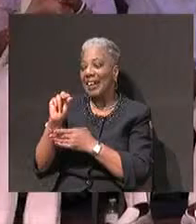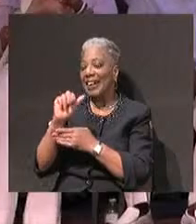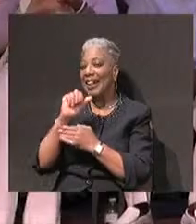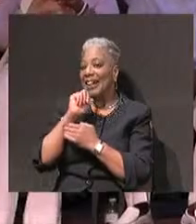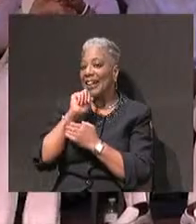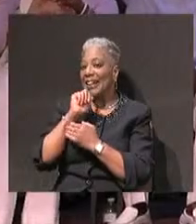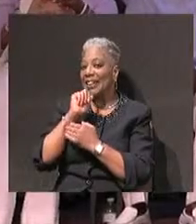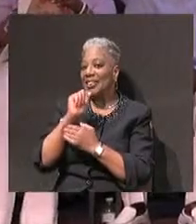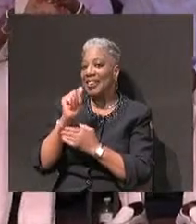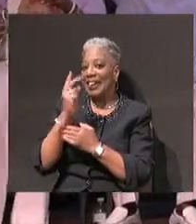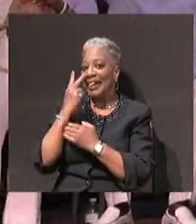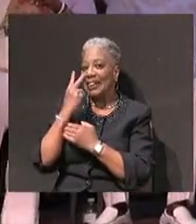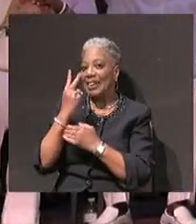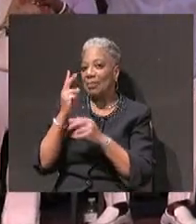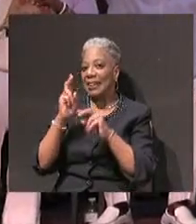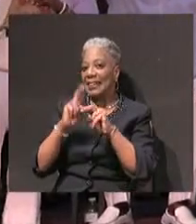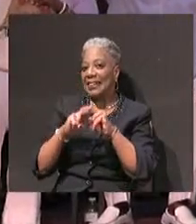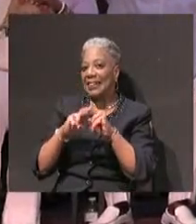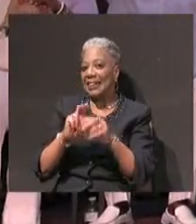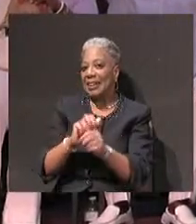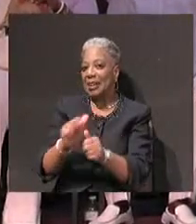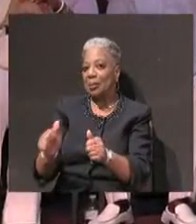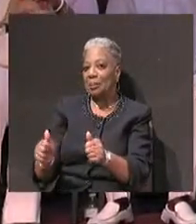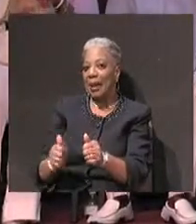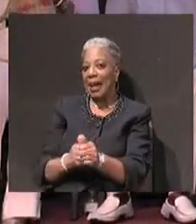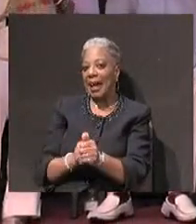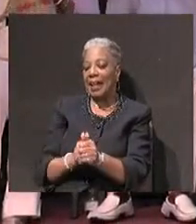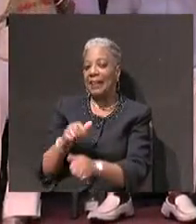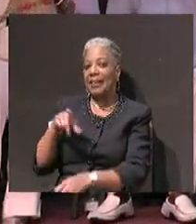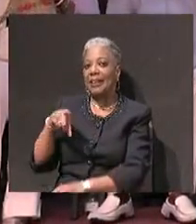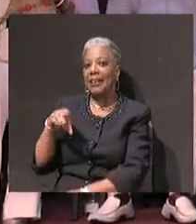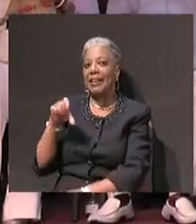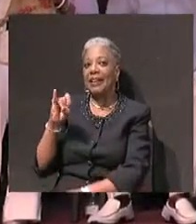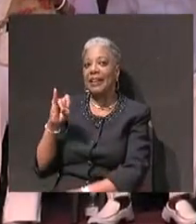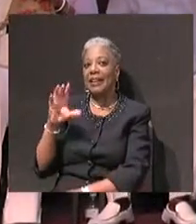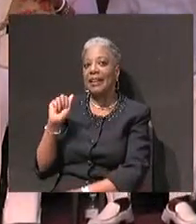ushers and those who direct traffic